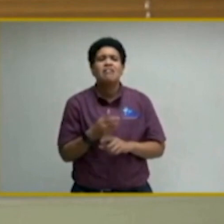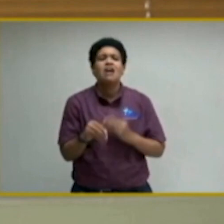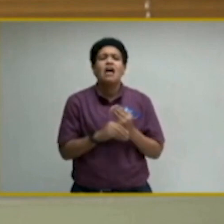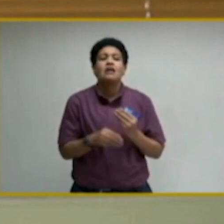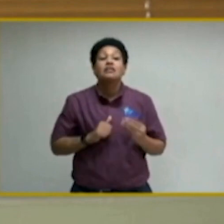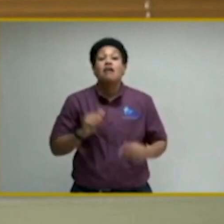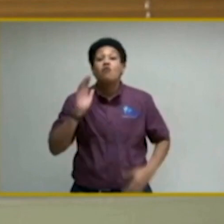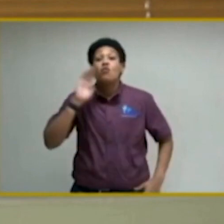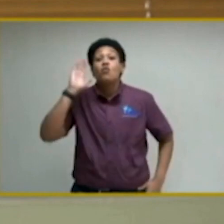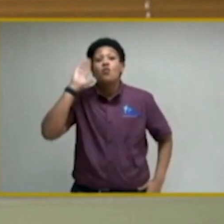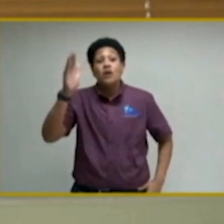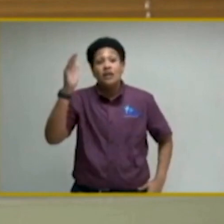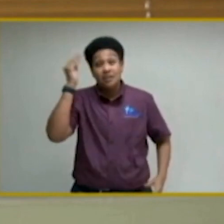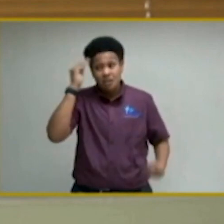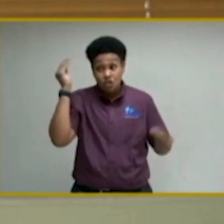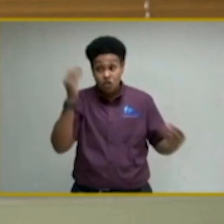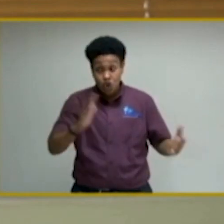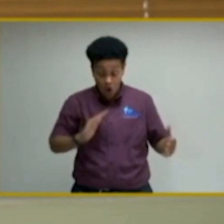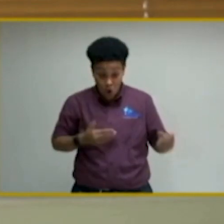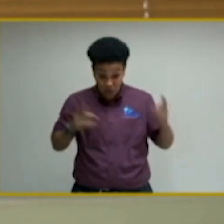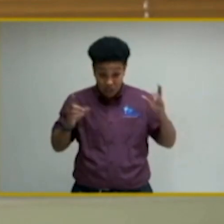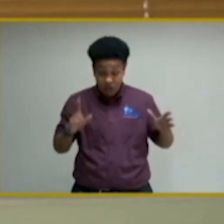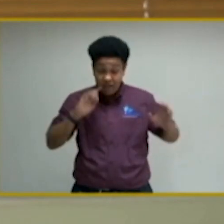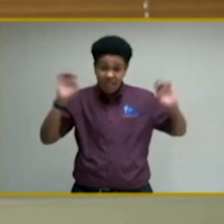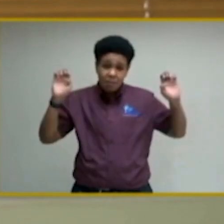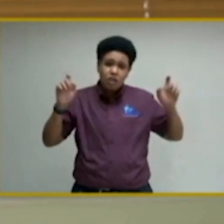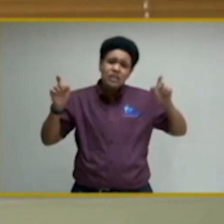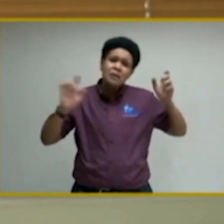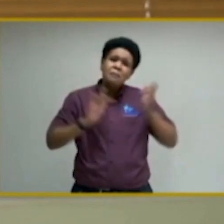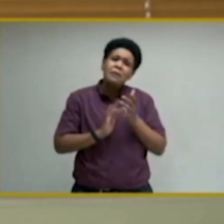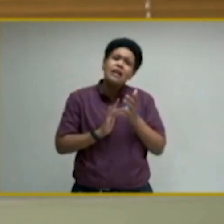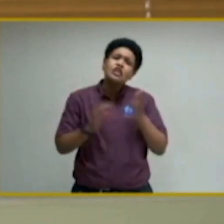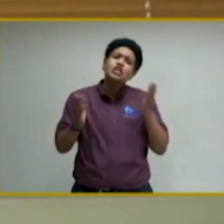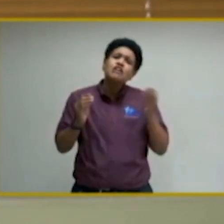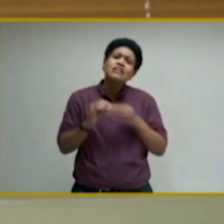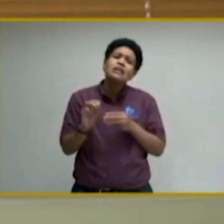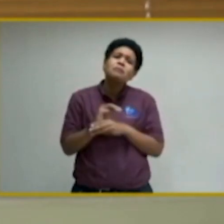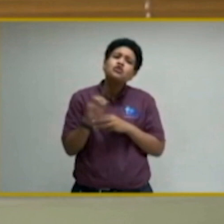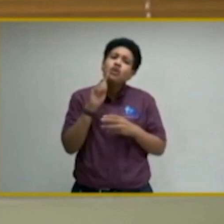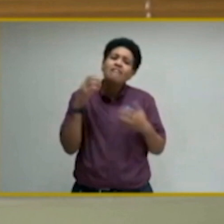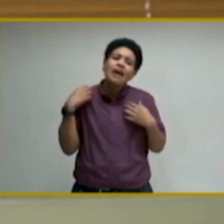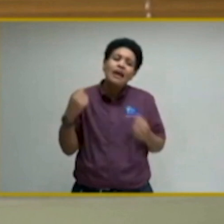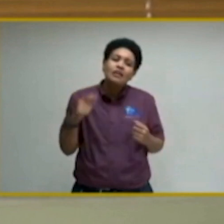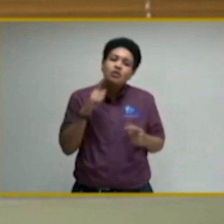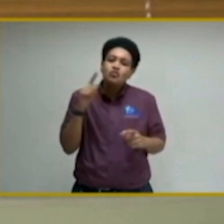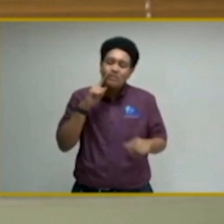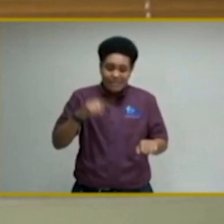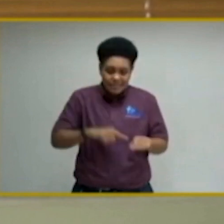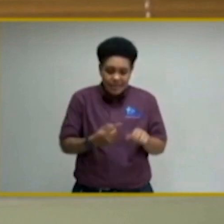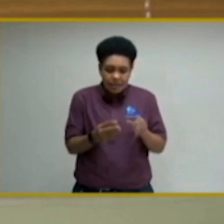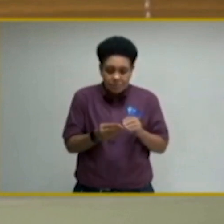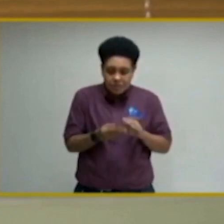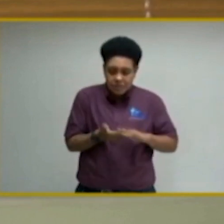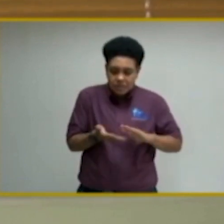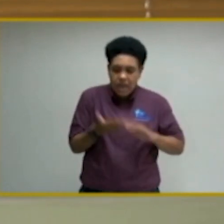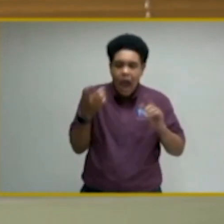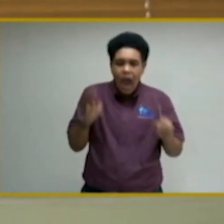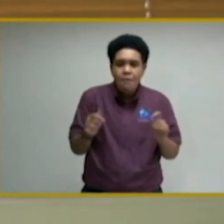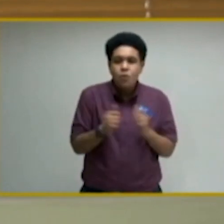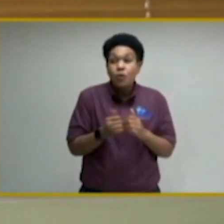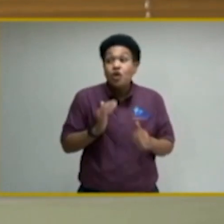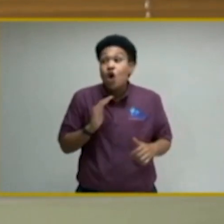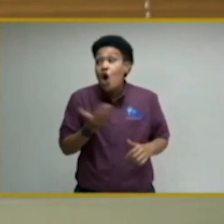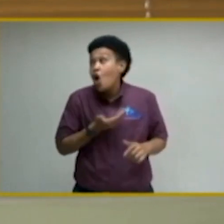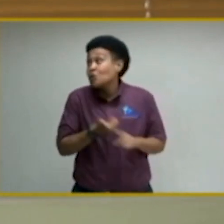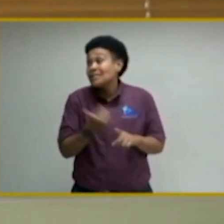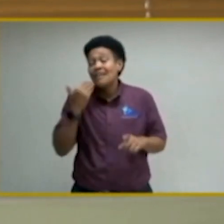will instruct our Director of Emergency Medical Services in the Ministry of Health to convene a meeting with